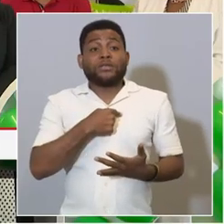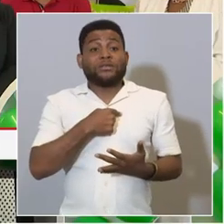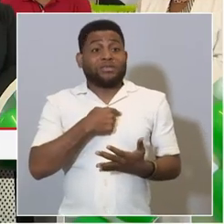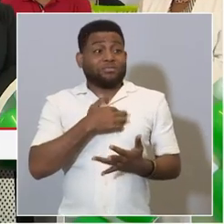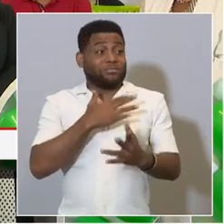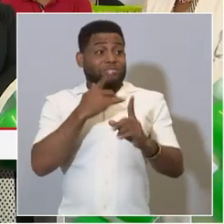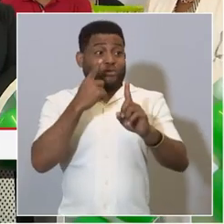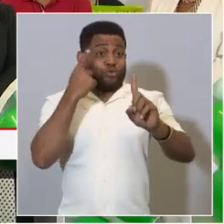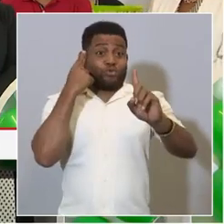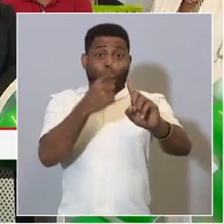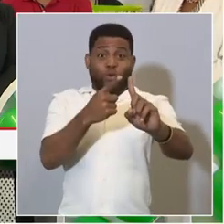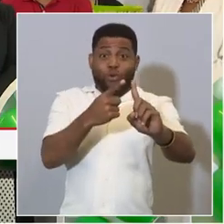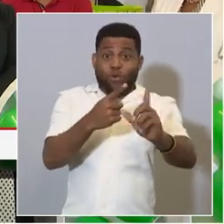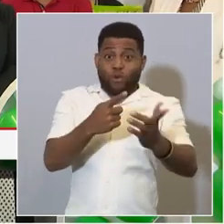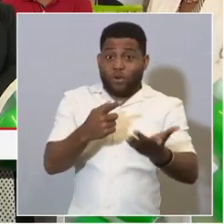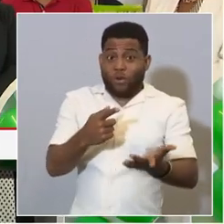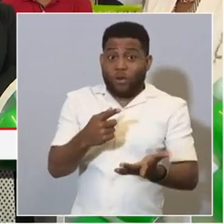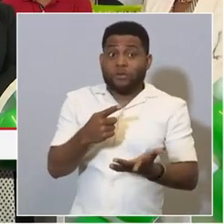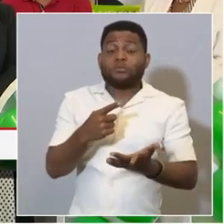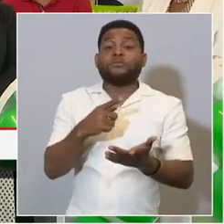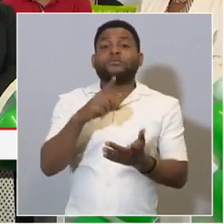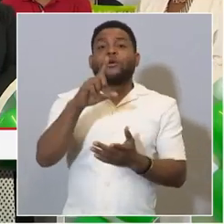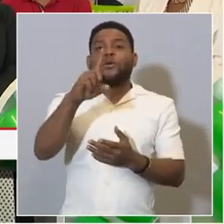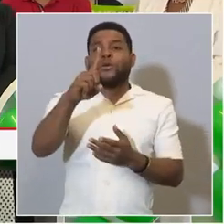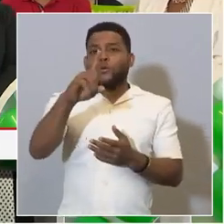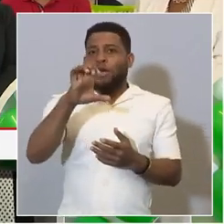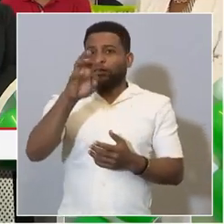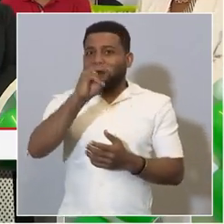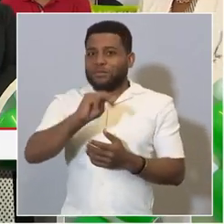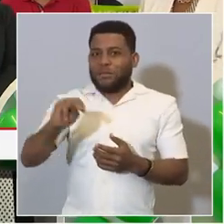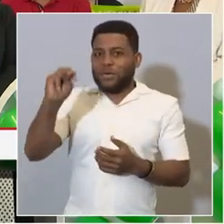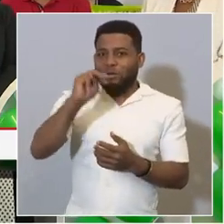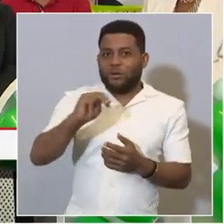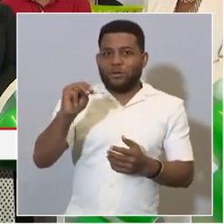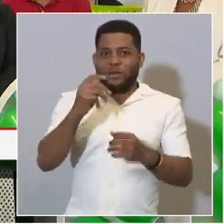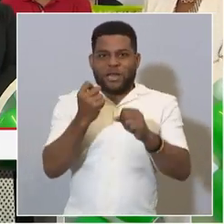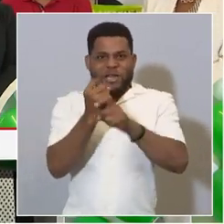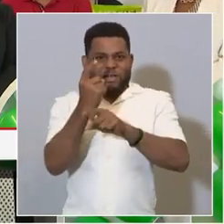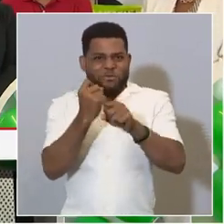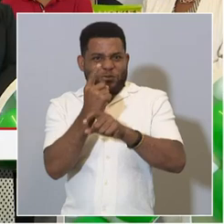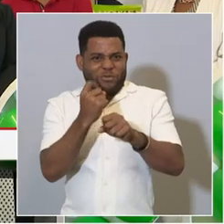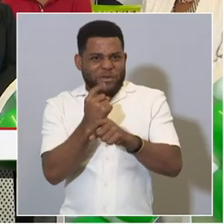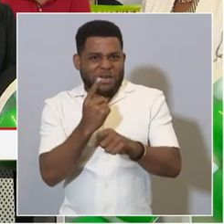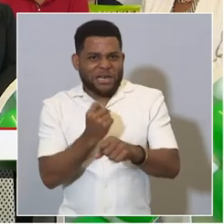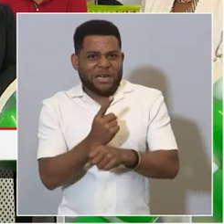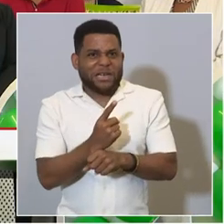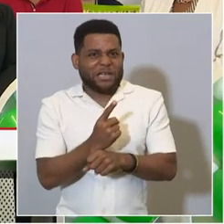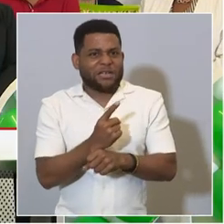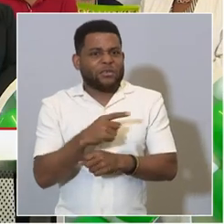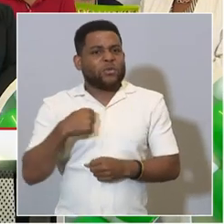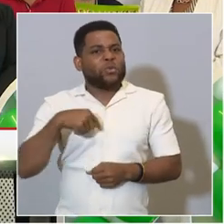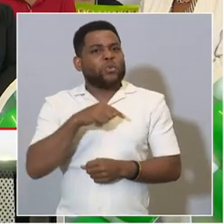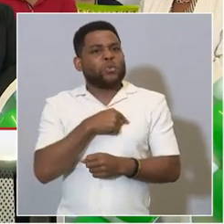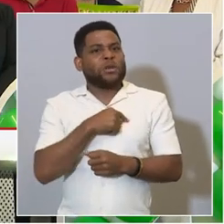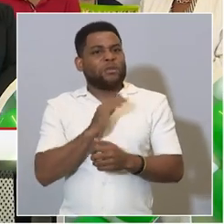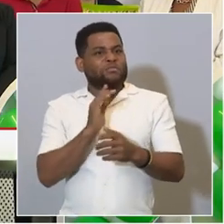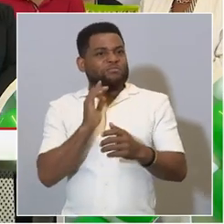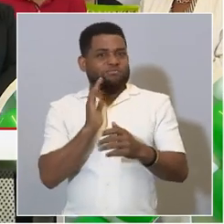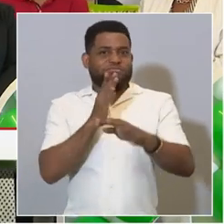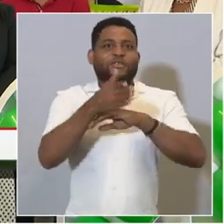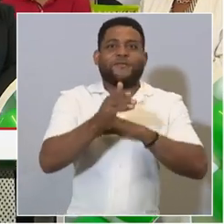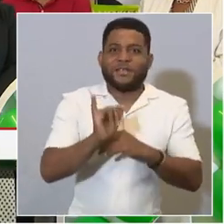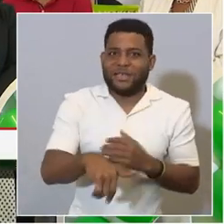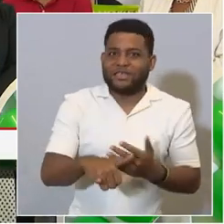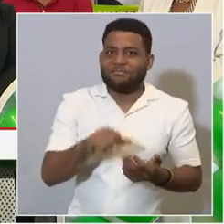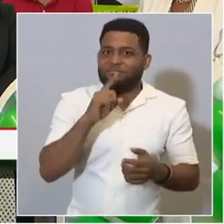we would do at least $100 million for every year, and in some years, especially during the COVID years where we had an influx